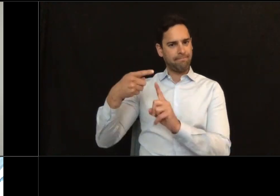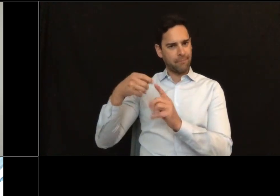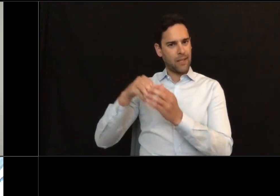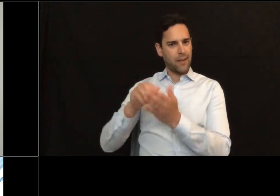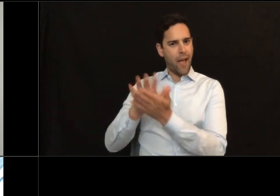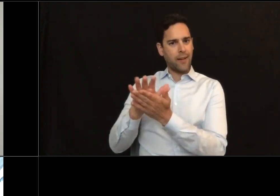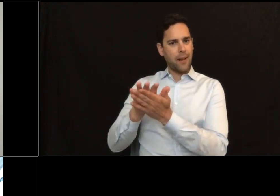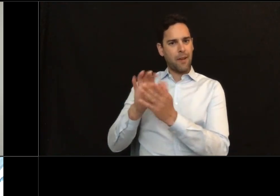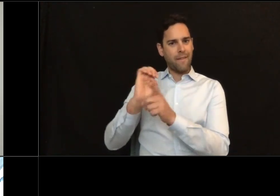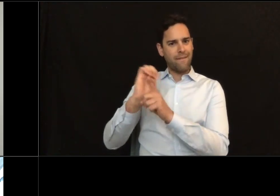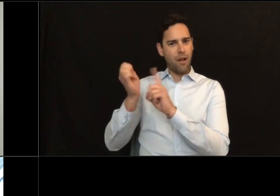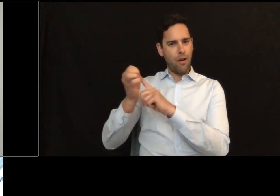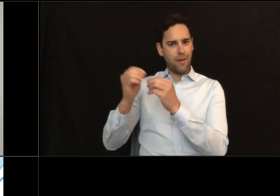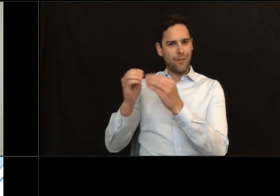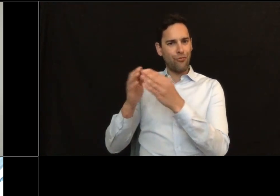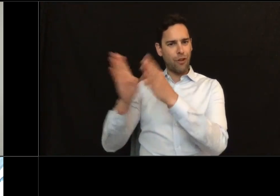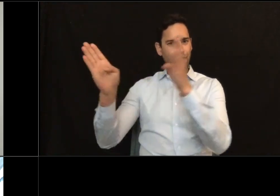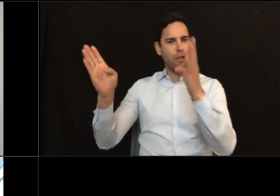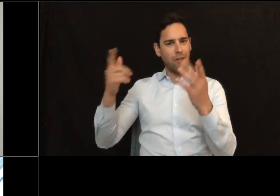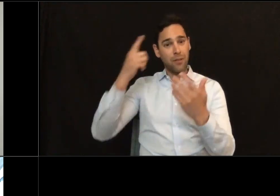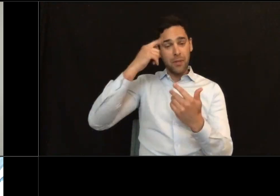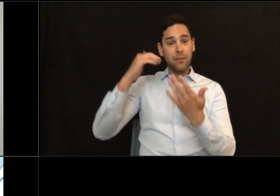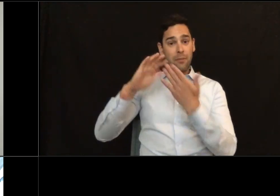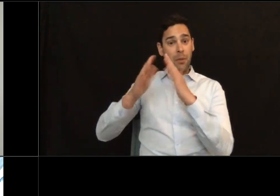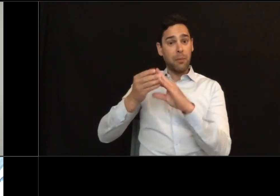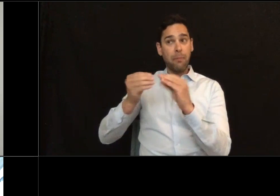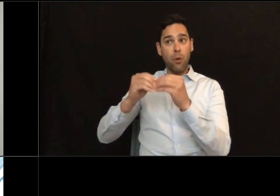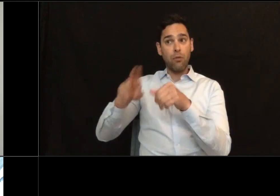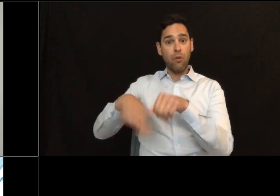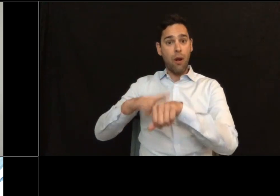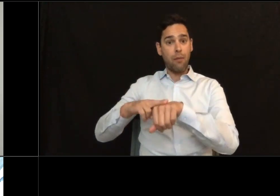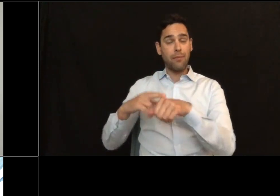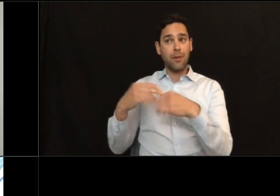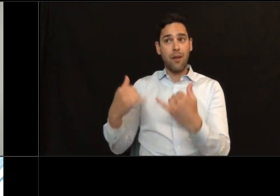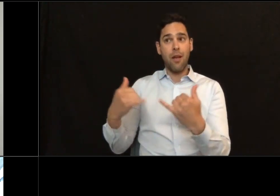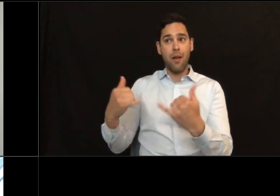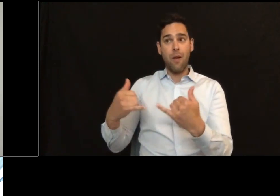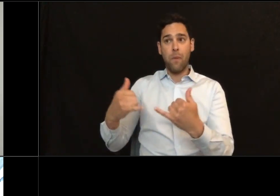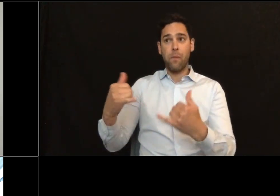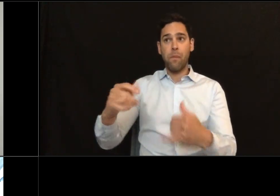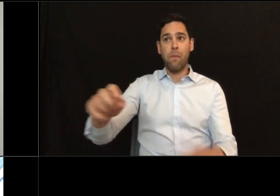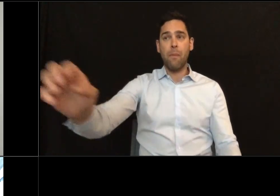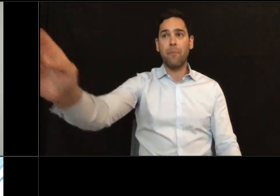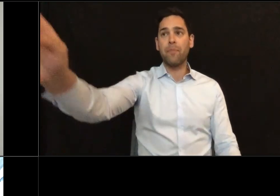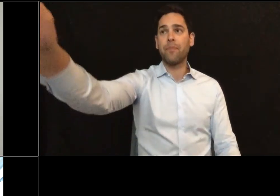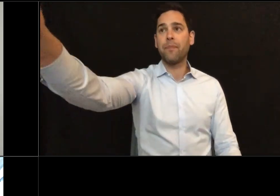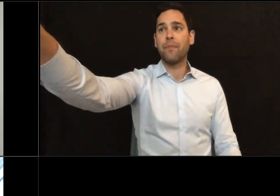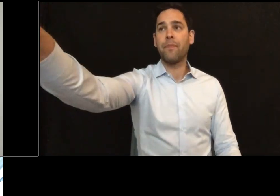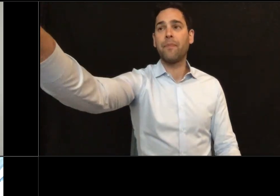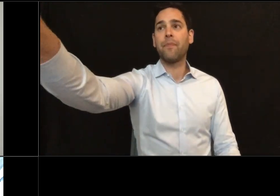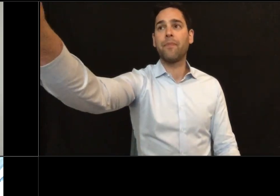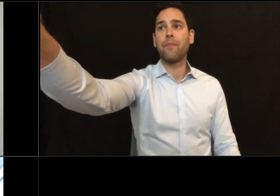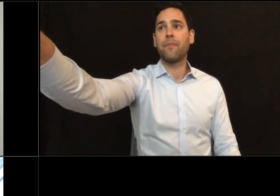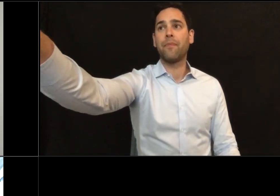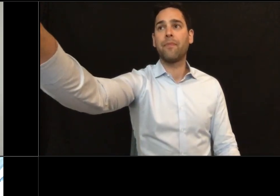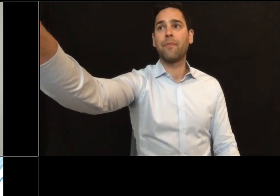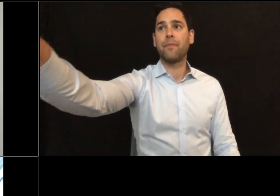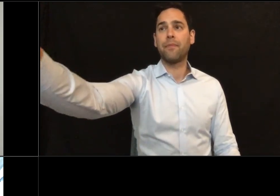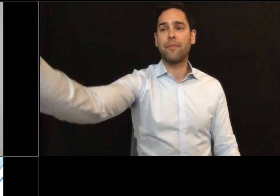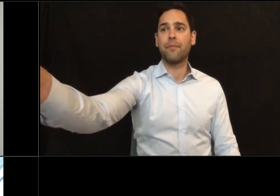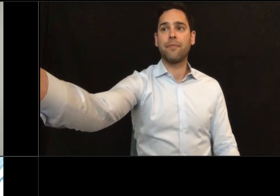norm. I would say that what the norm should be is that if someone volunteers